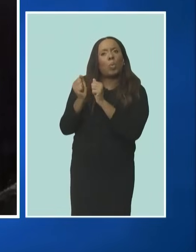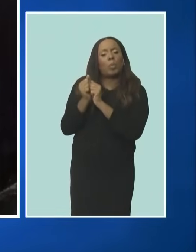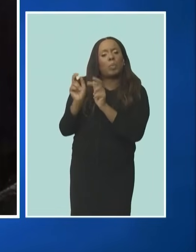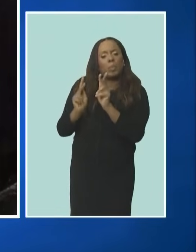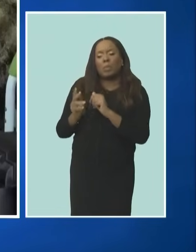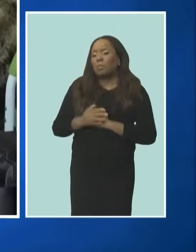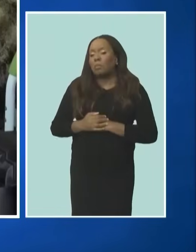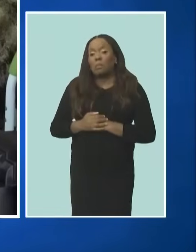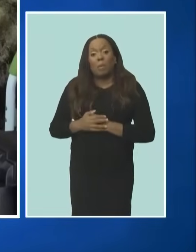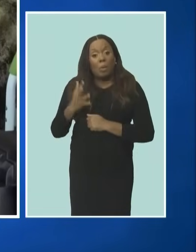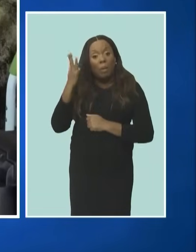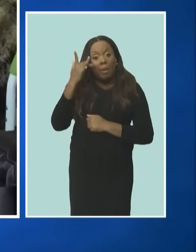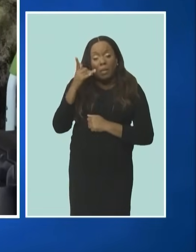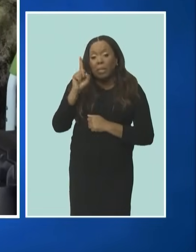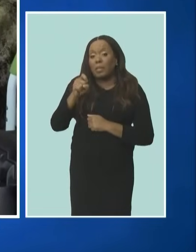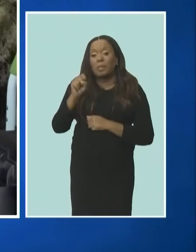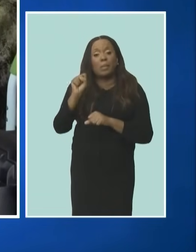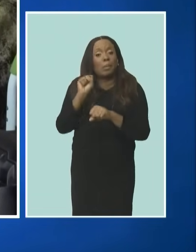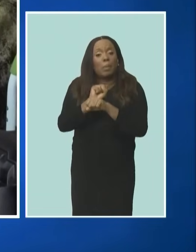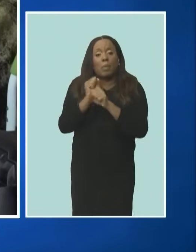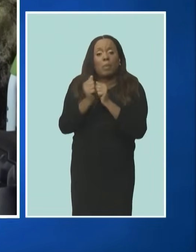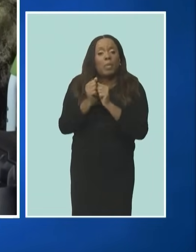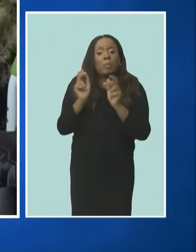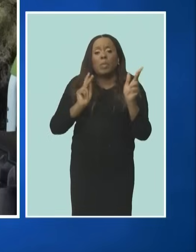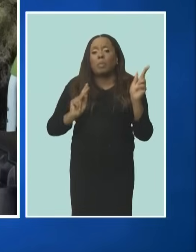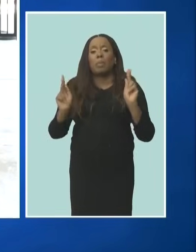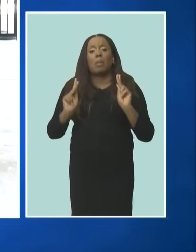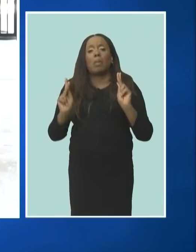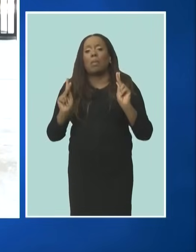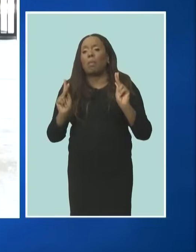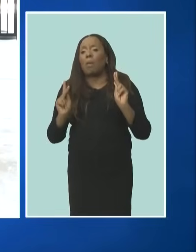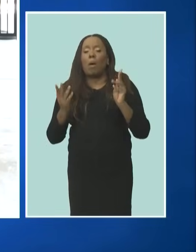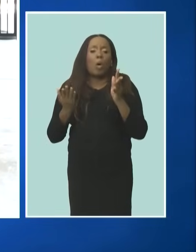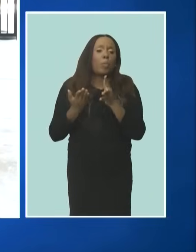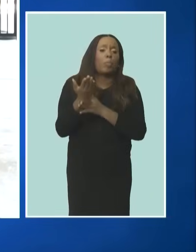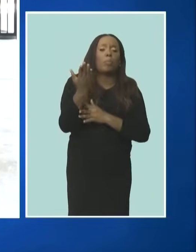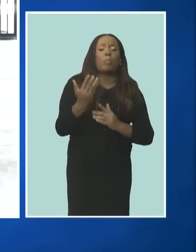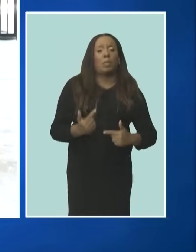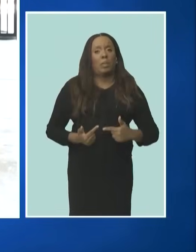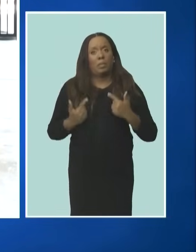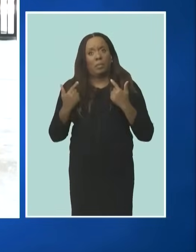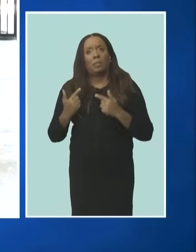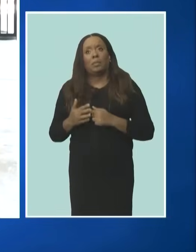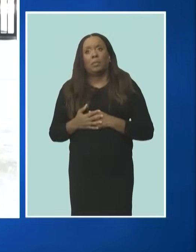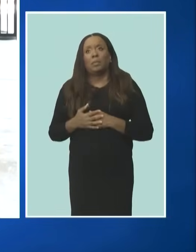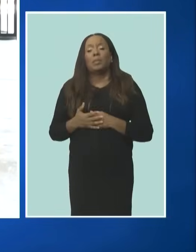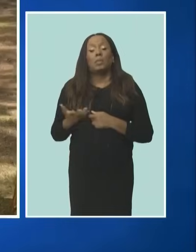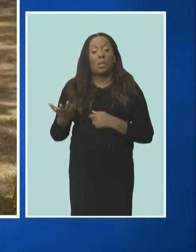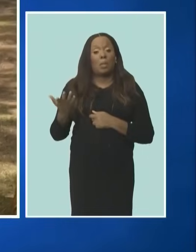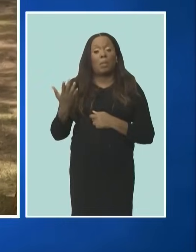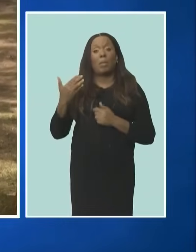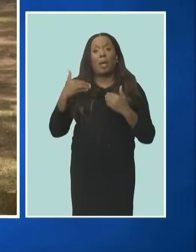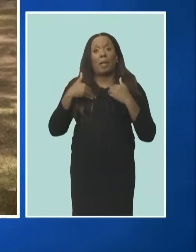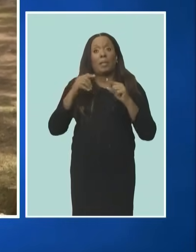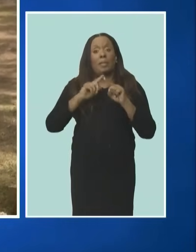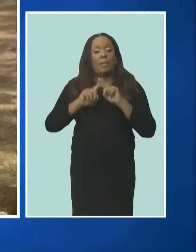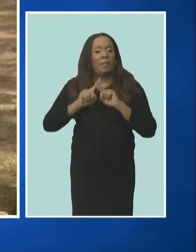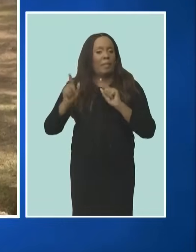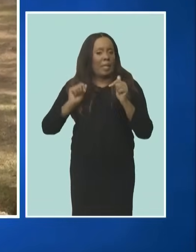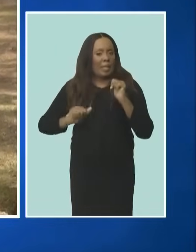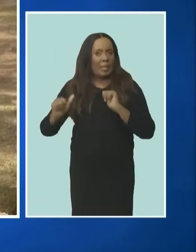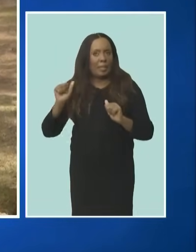in every aspect of life. So one of the big takeaways for me was the stick. That was one of our activities. And we